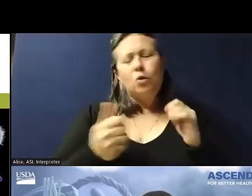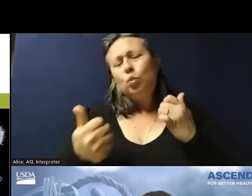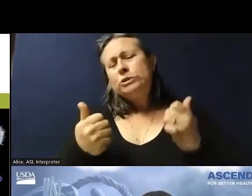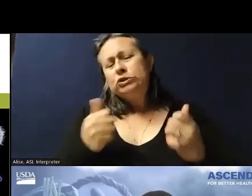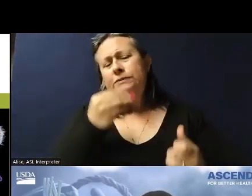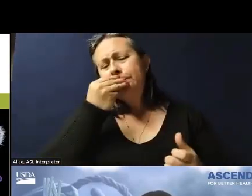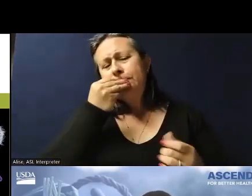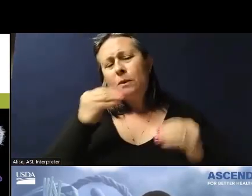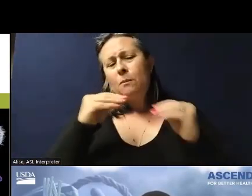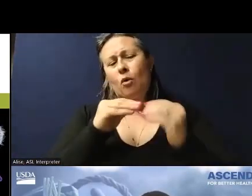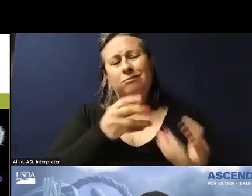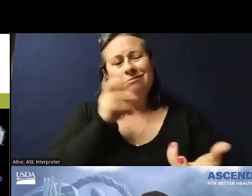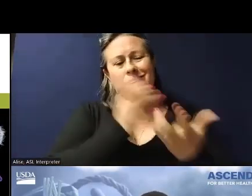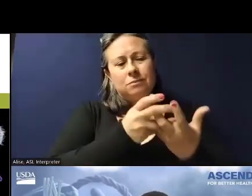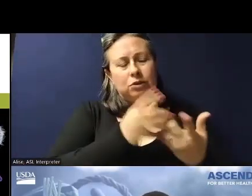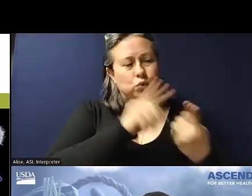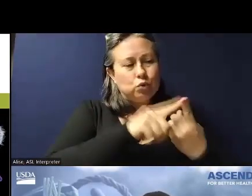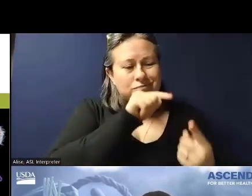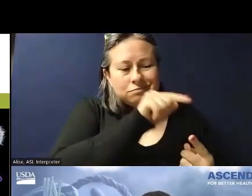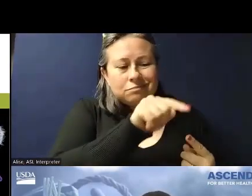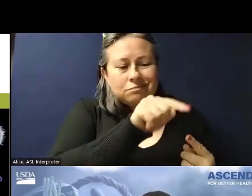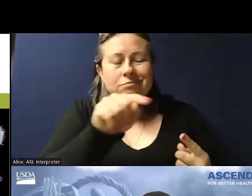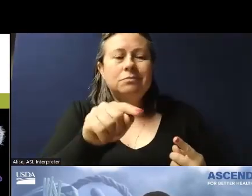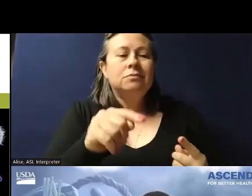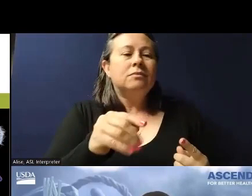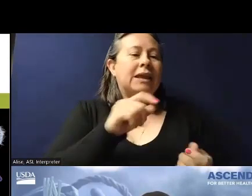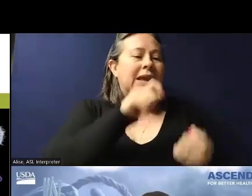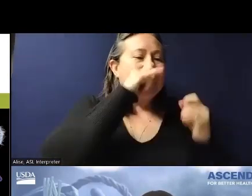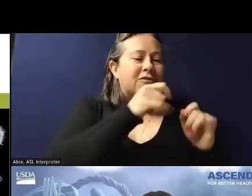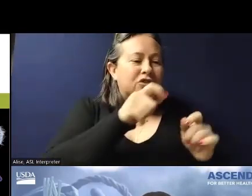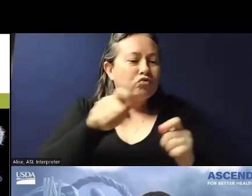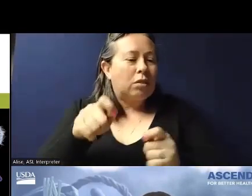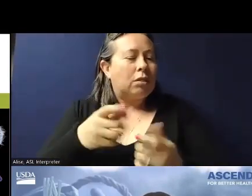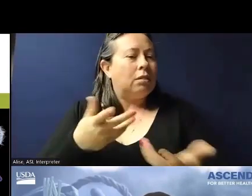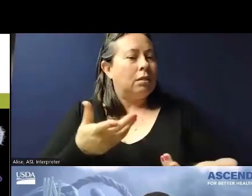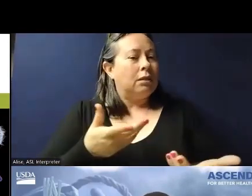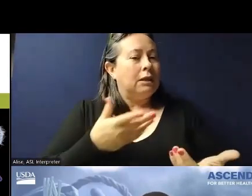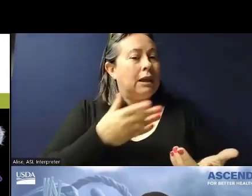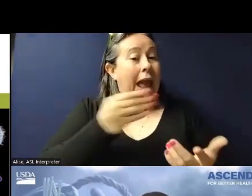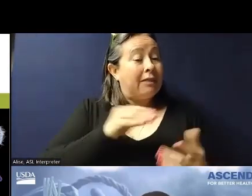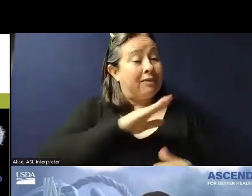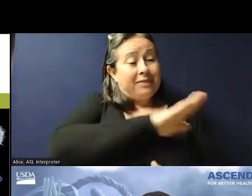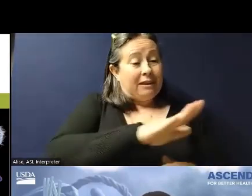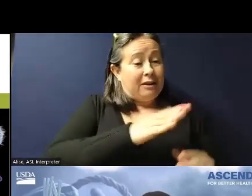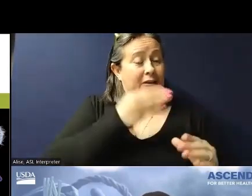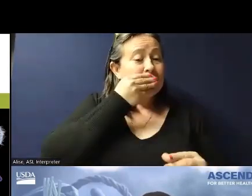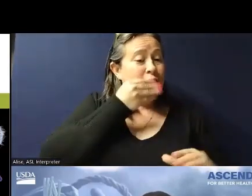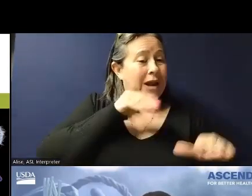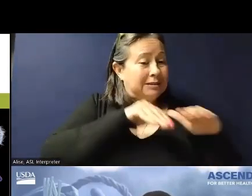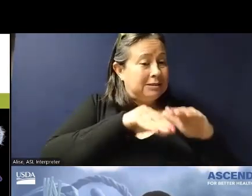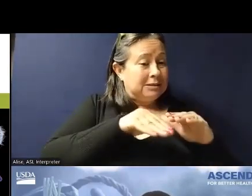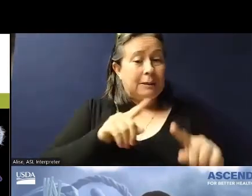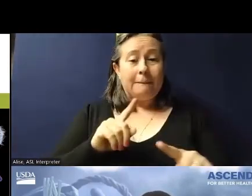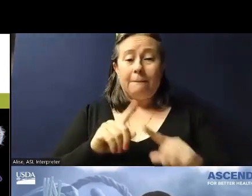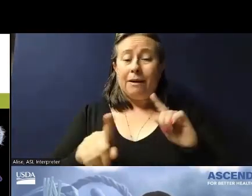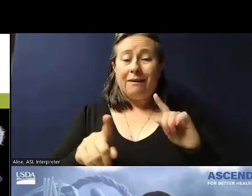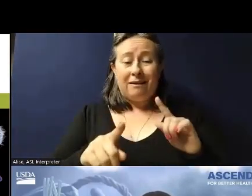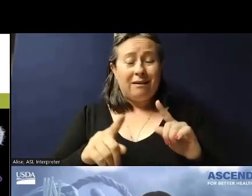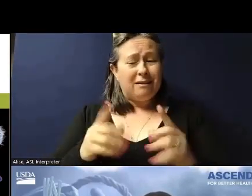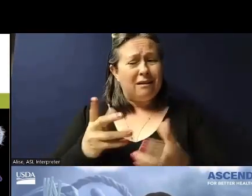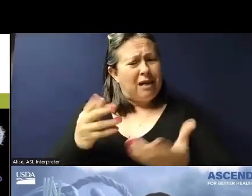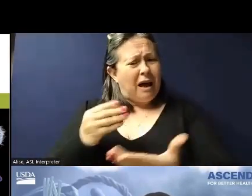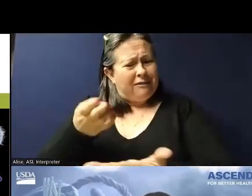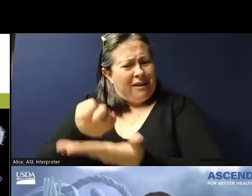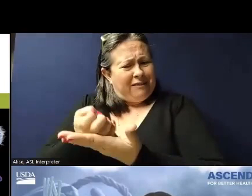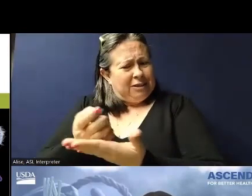for specific individuals based on their predispositions and food access. A growing body of evidence